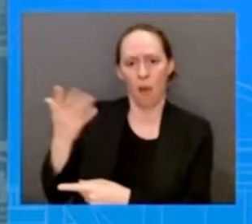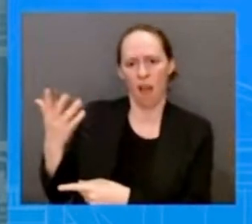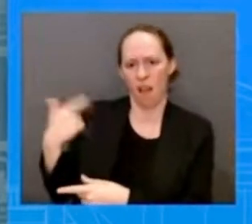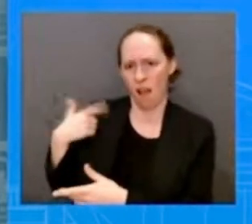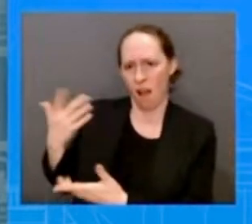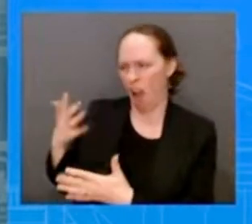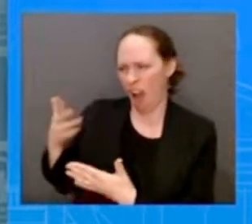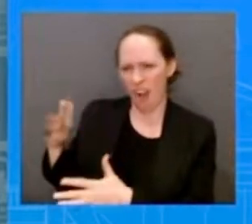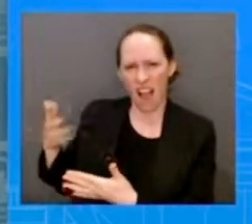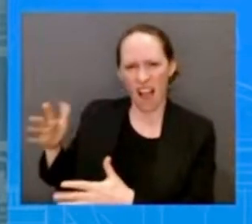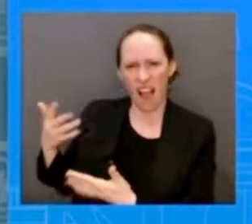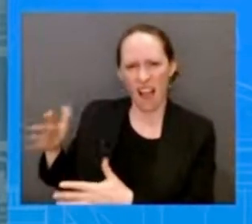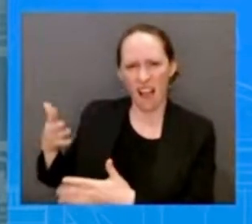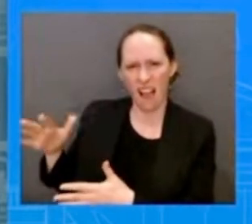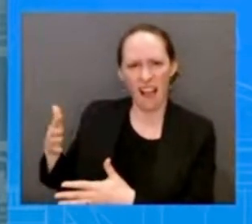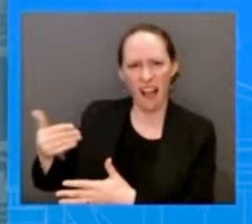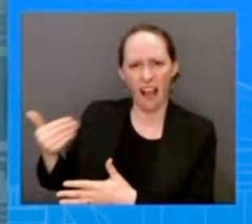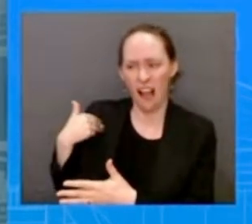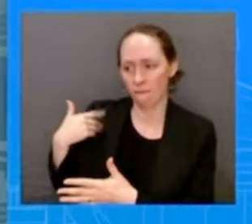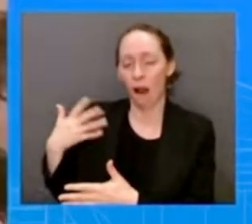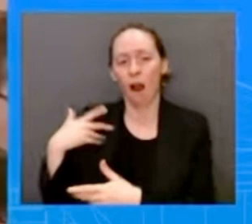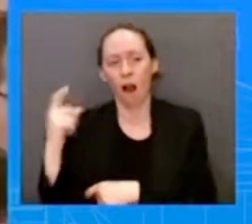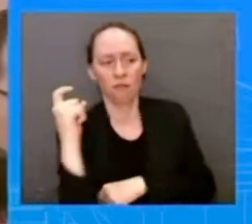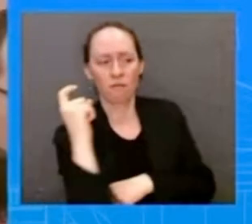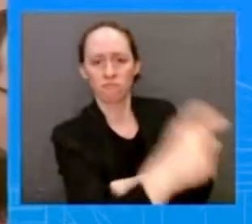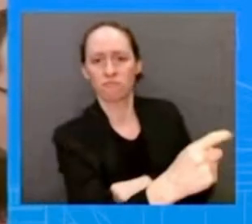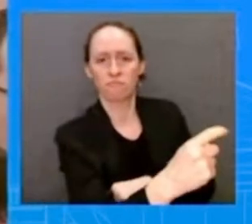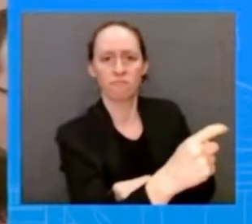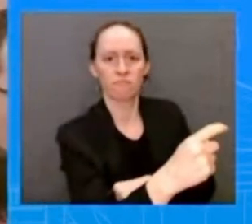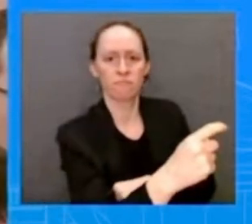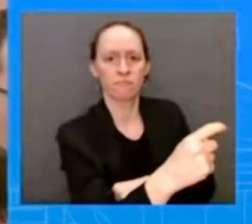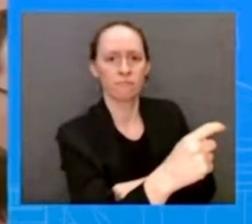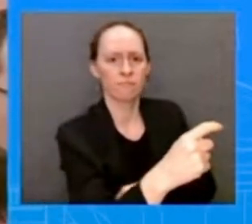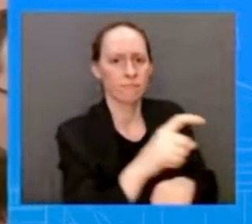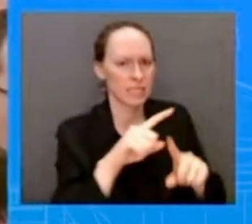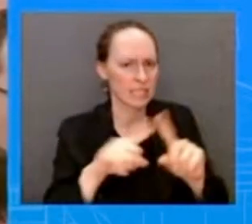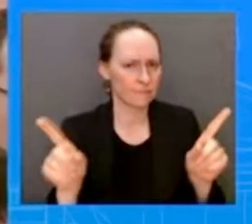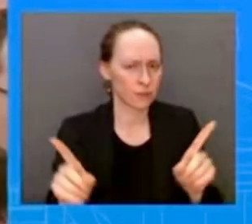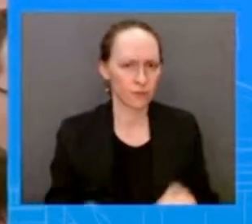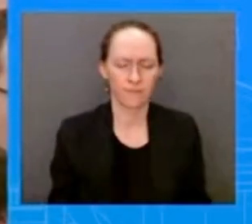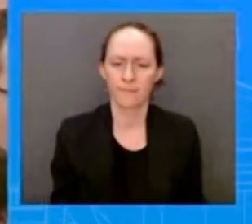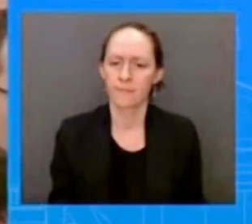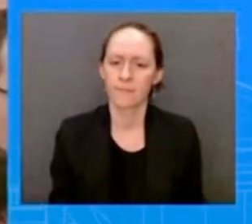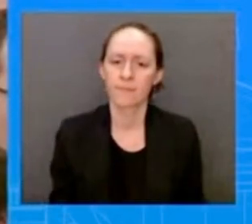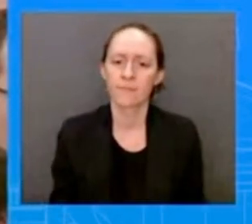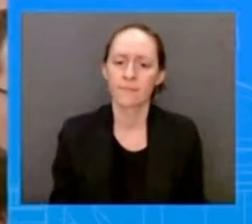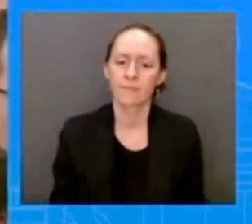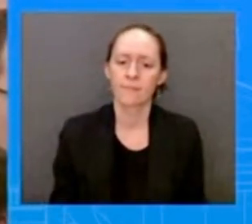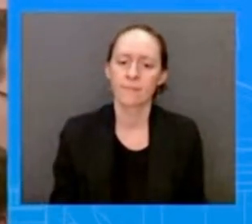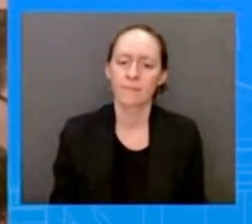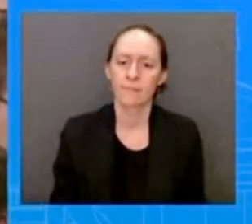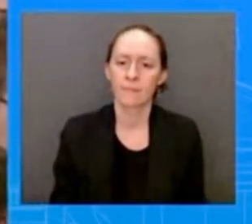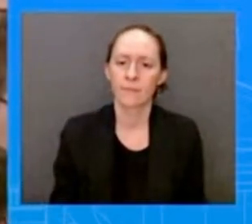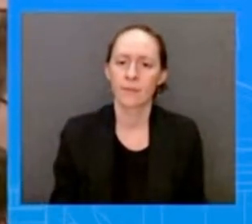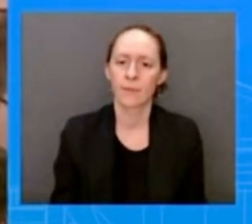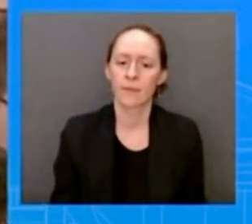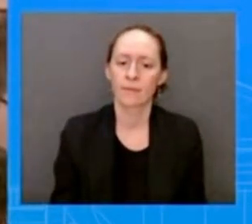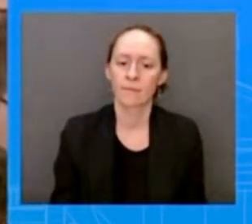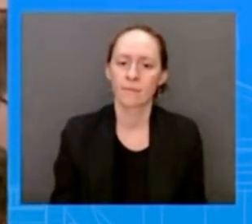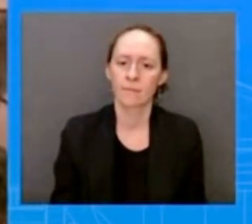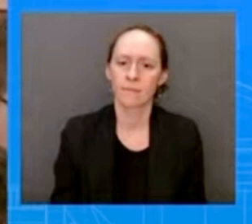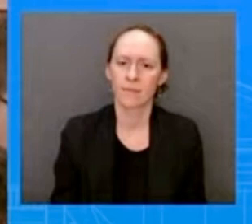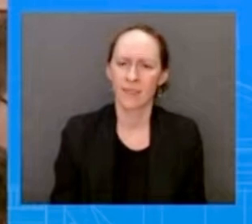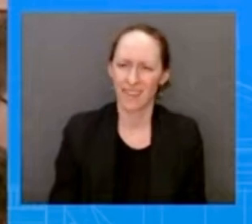different process, different system altogether. So is it the same? Is it the same kind of munitions, but just provided by different factories? I'm sorry, I don't